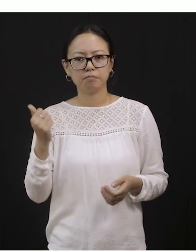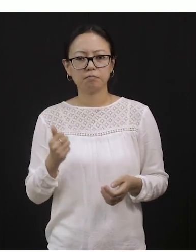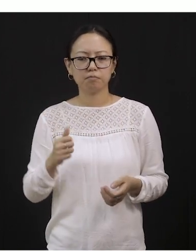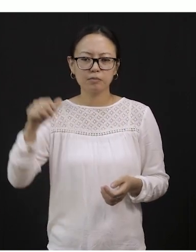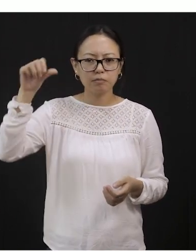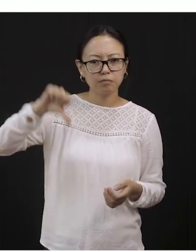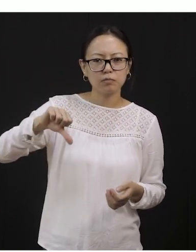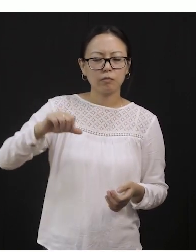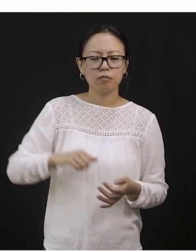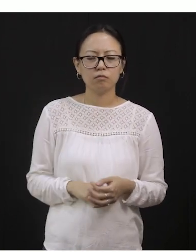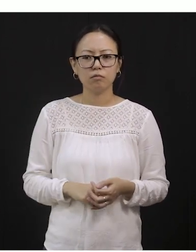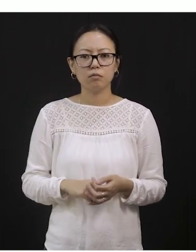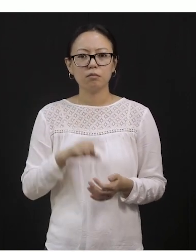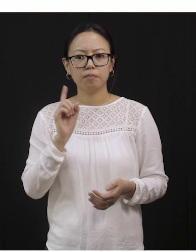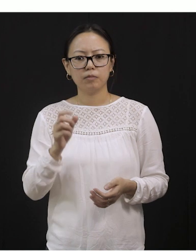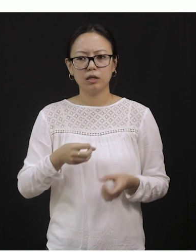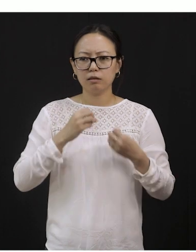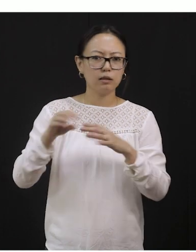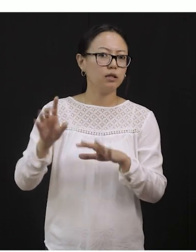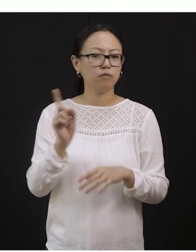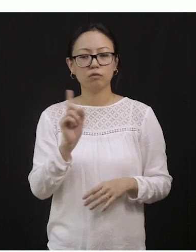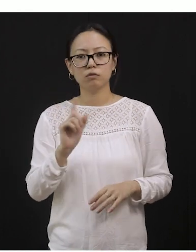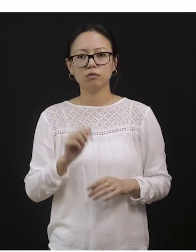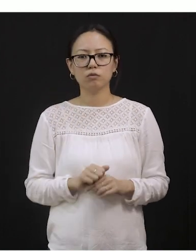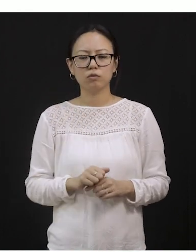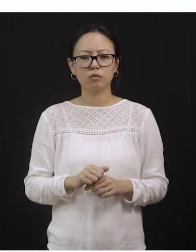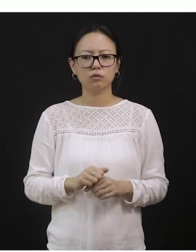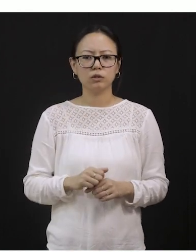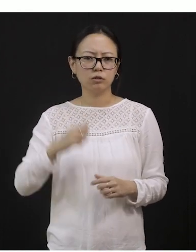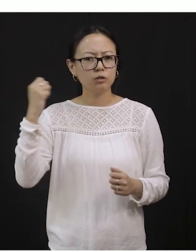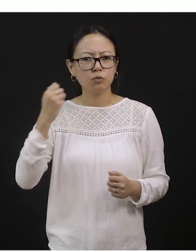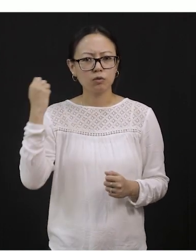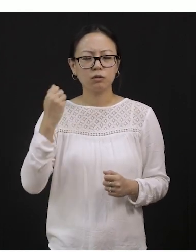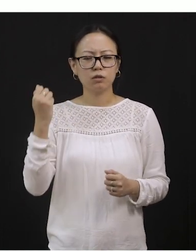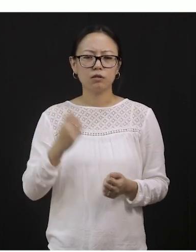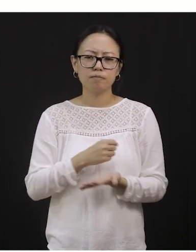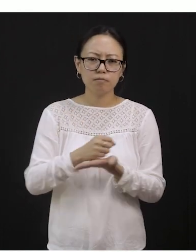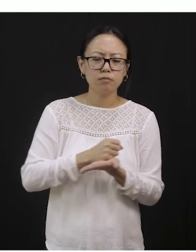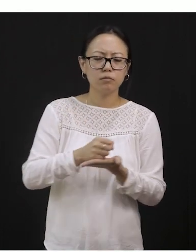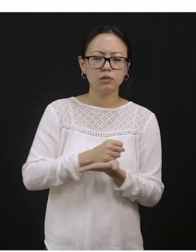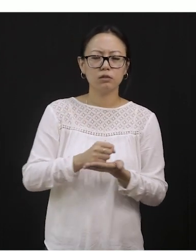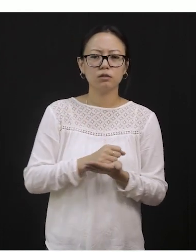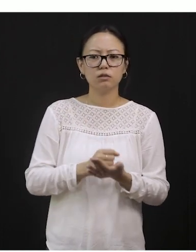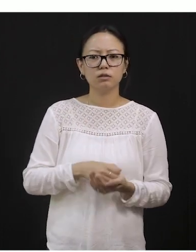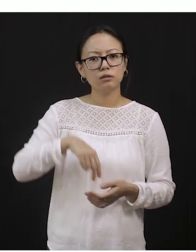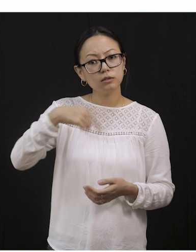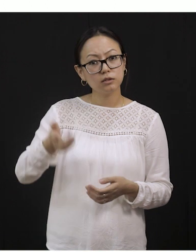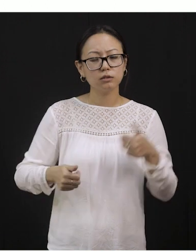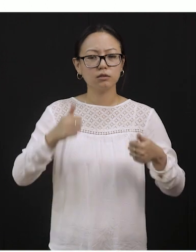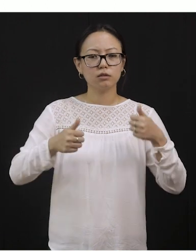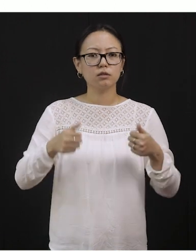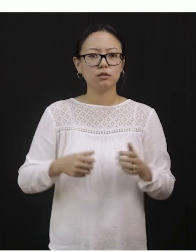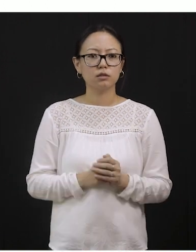get more marks in the second term exam. That is how we do not give up. All right? So